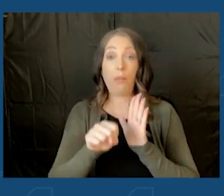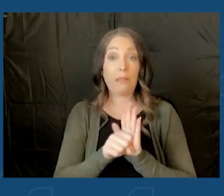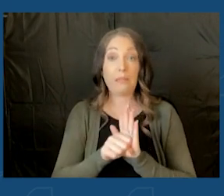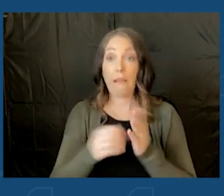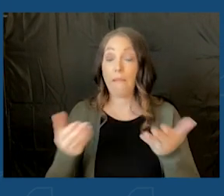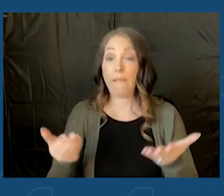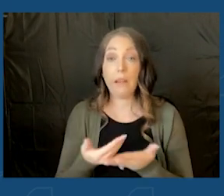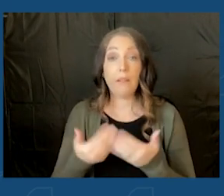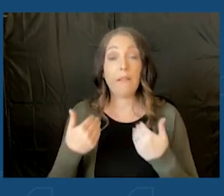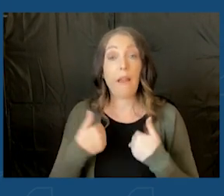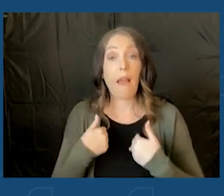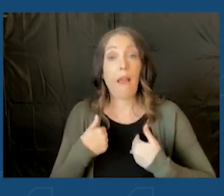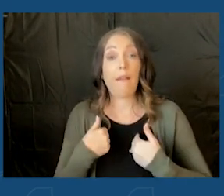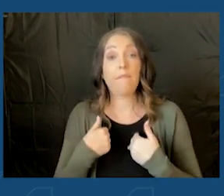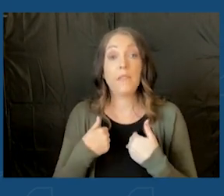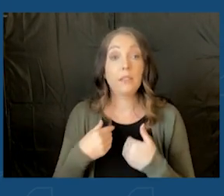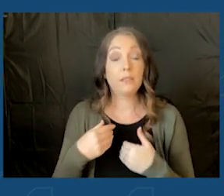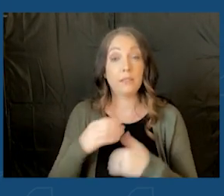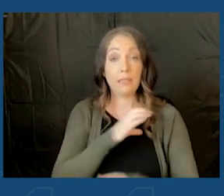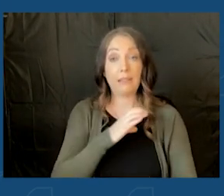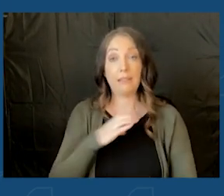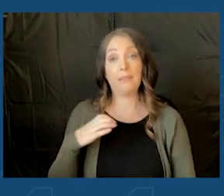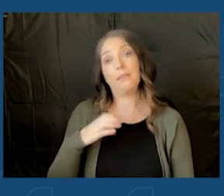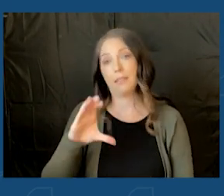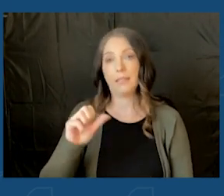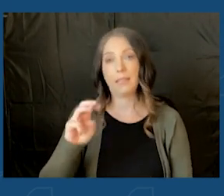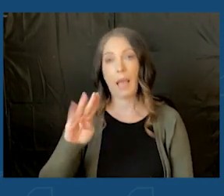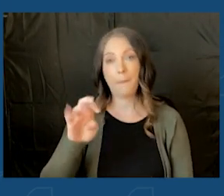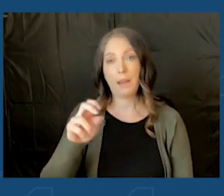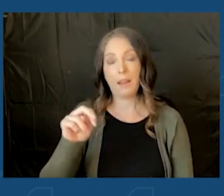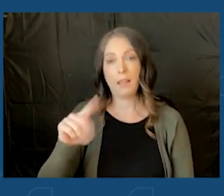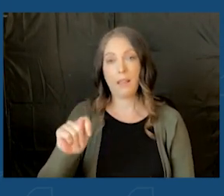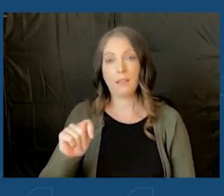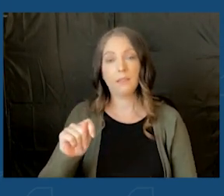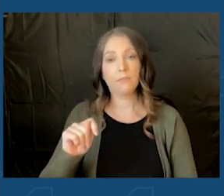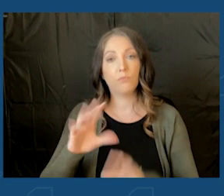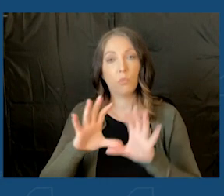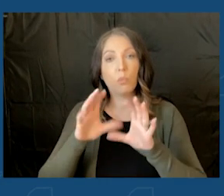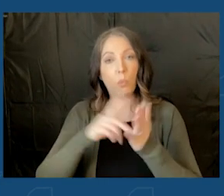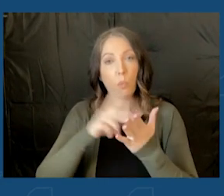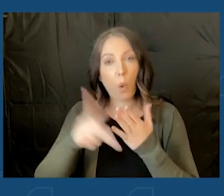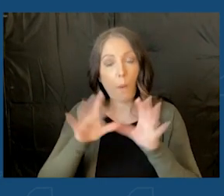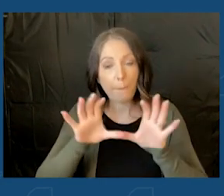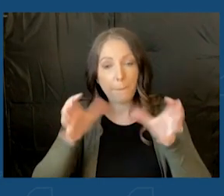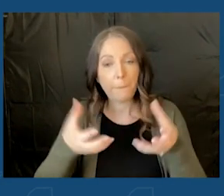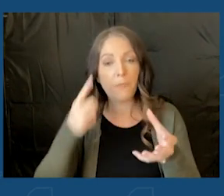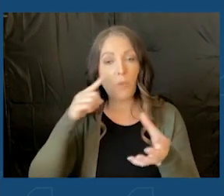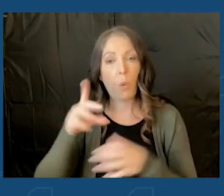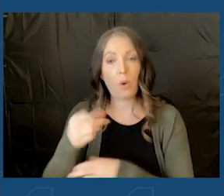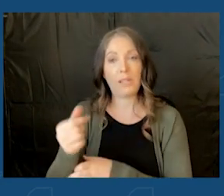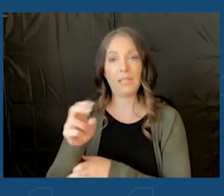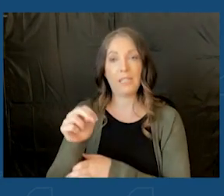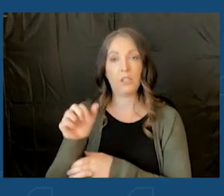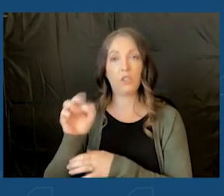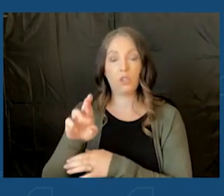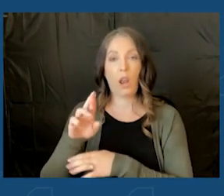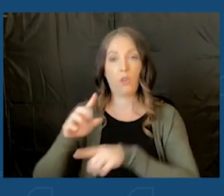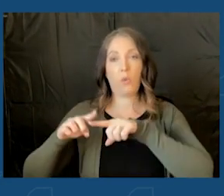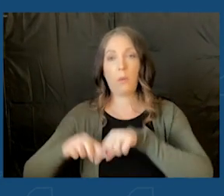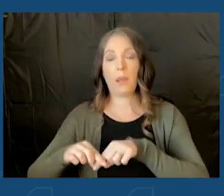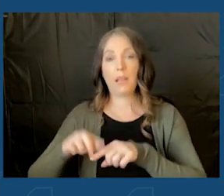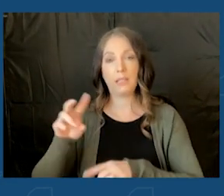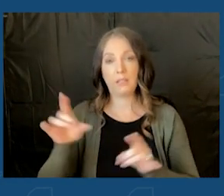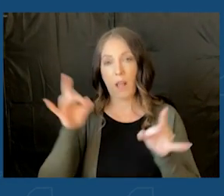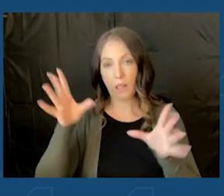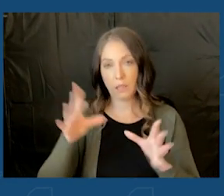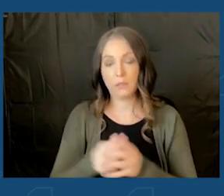addressing gender-based violence. So I'm proud today to be carrying on my mother's fight. My administration is carrying on the fight,